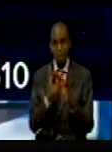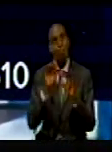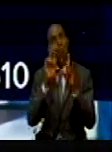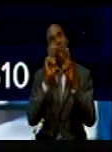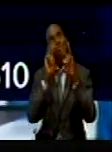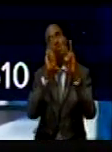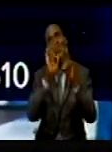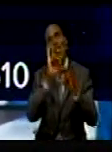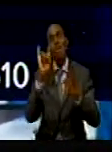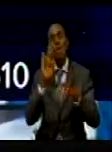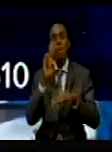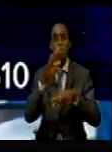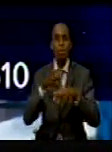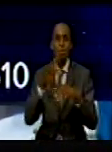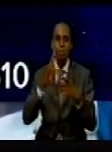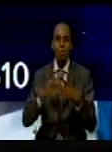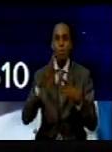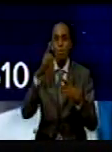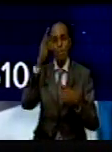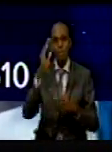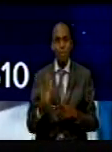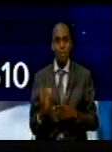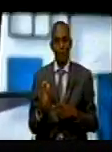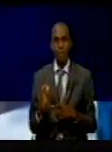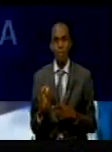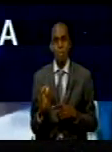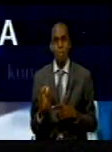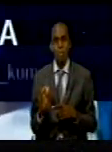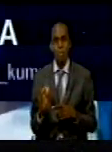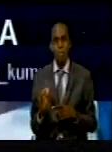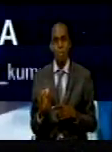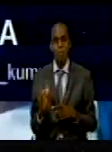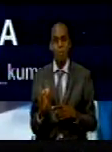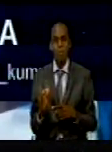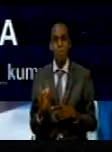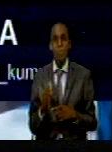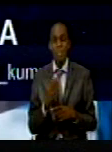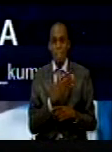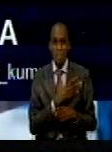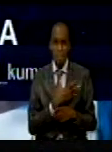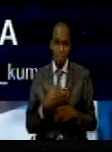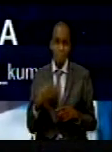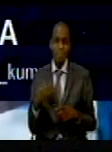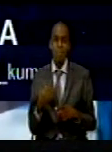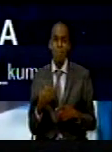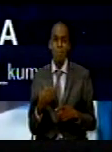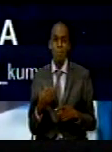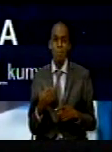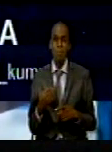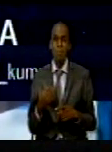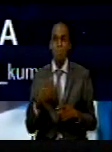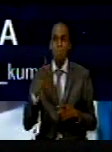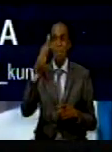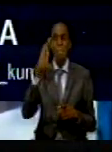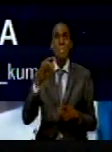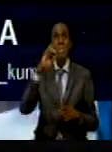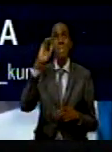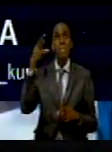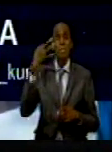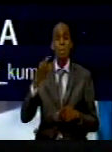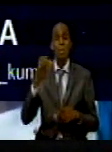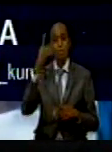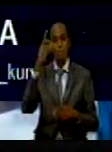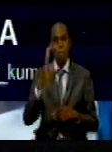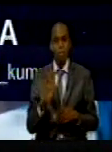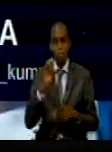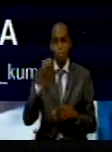unto God. The rain hinder our starting early today, but by the grace of God, tomorrow we are starting